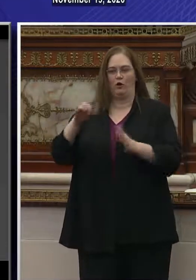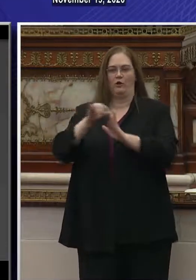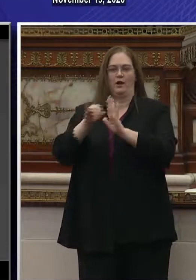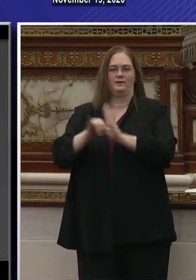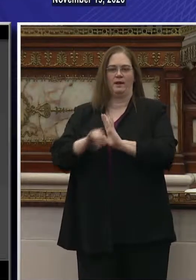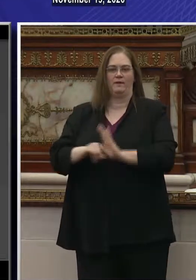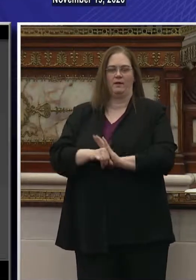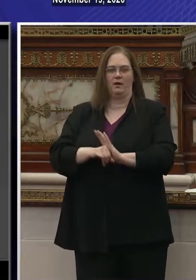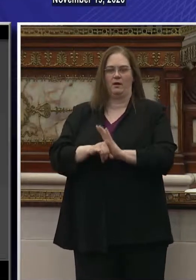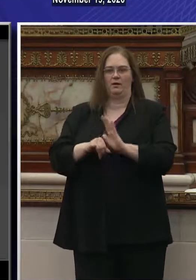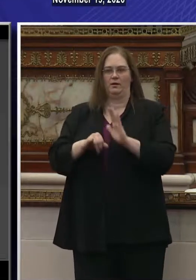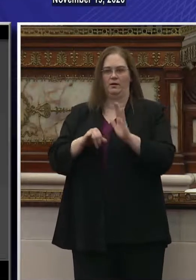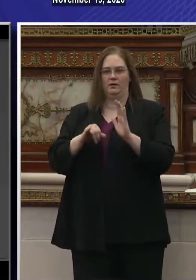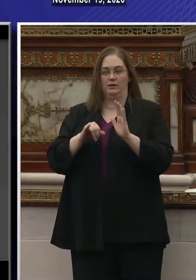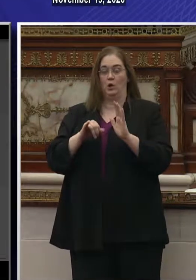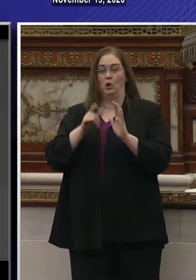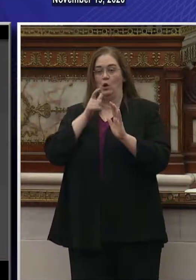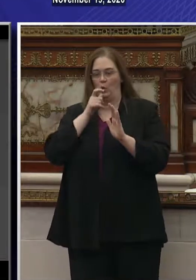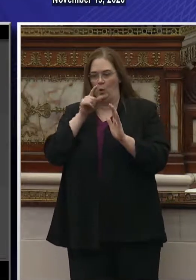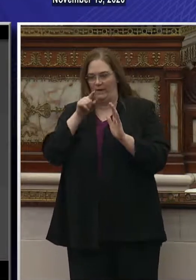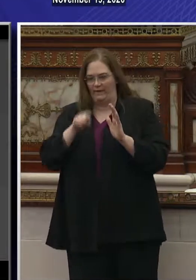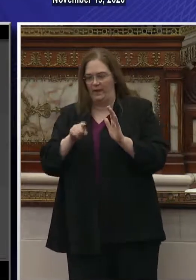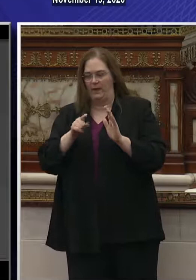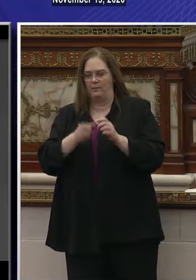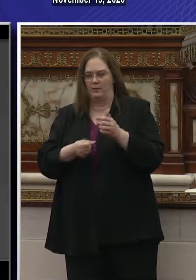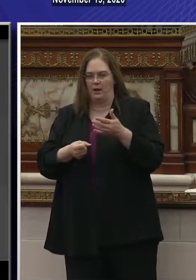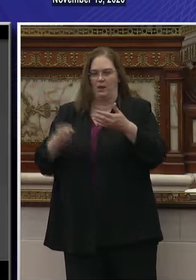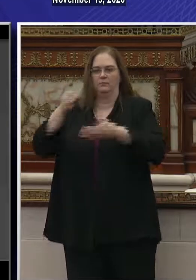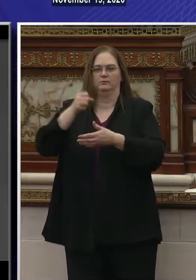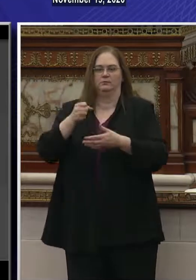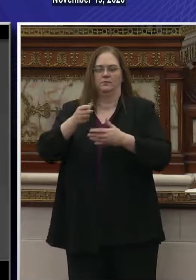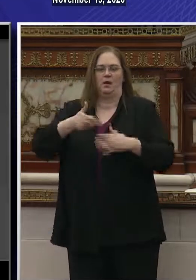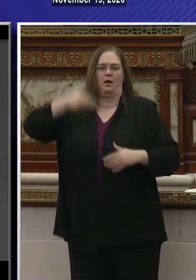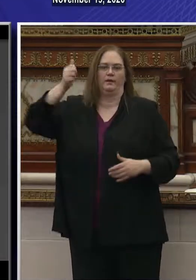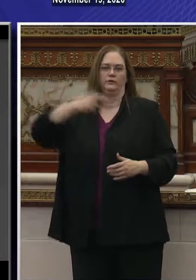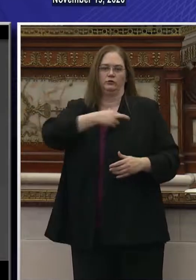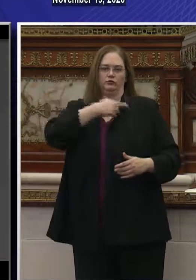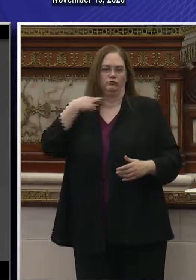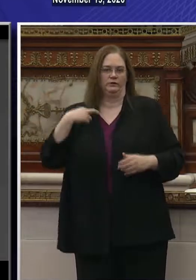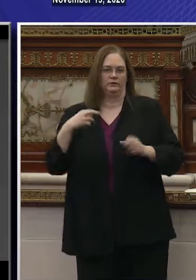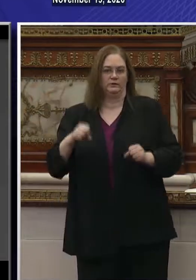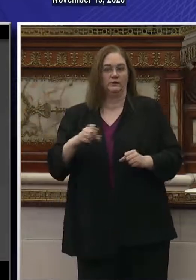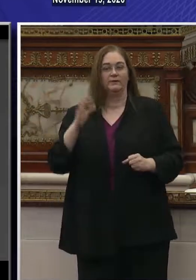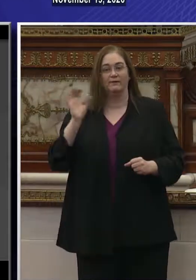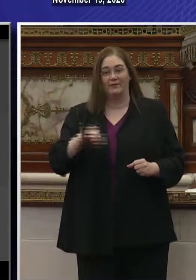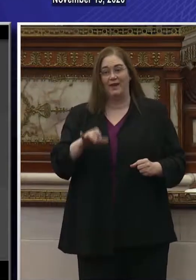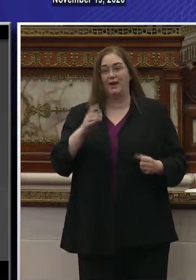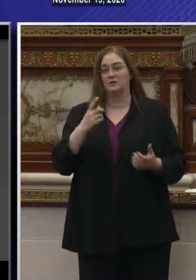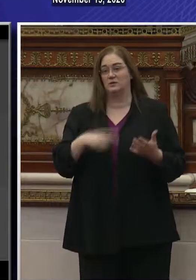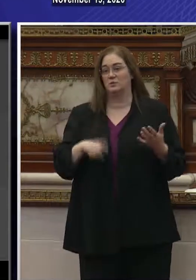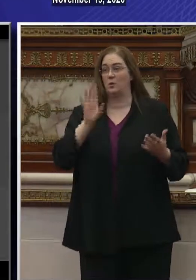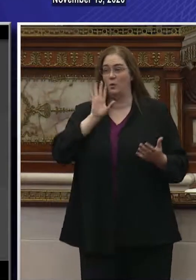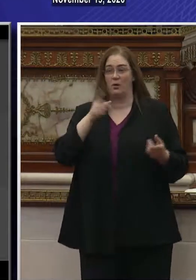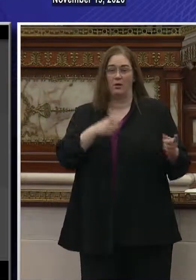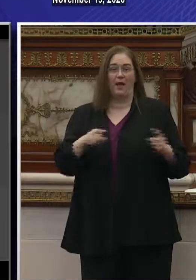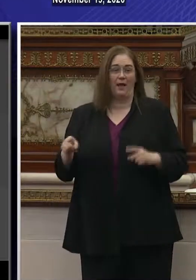identified, a subset of that's at even greatest risk. And that's what's going to happen, is people are